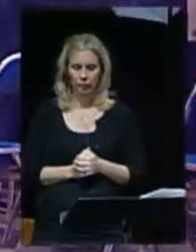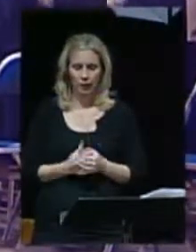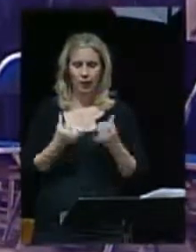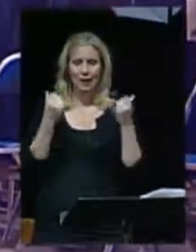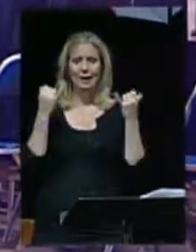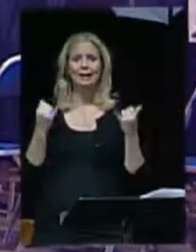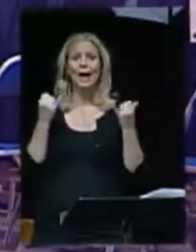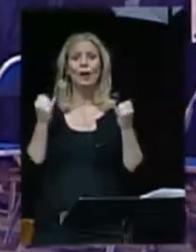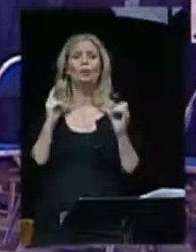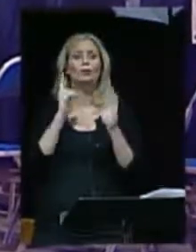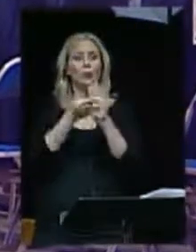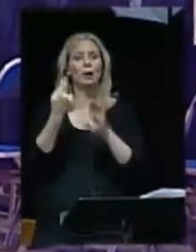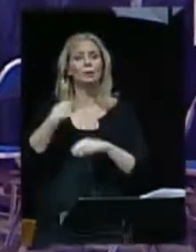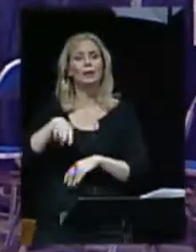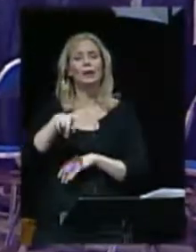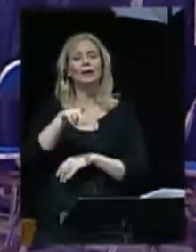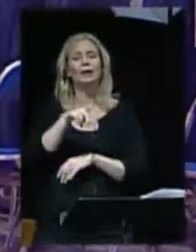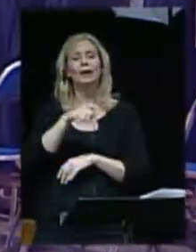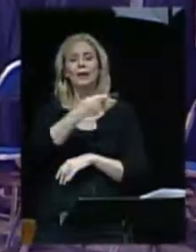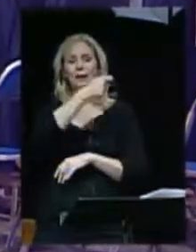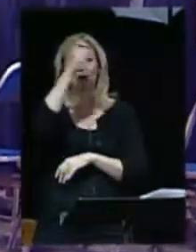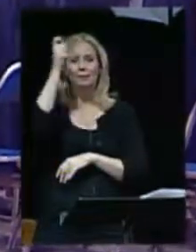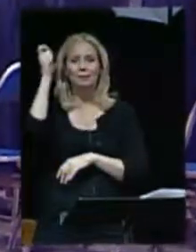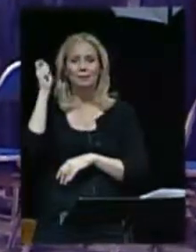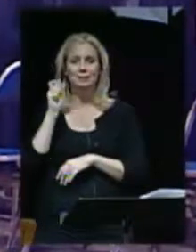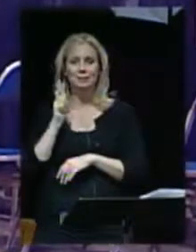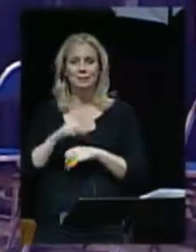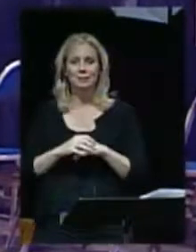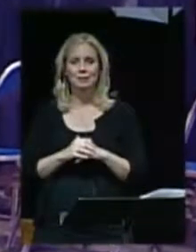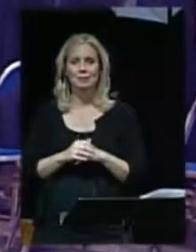Now, please join me in the turning of the tassel.